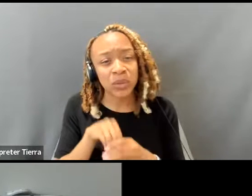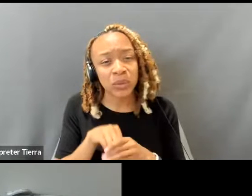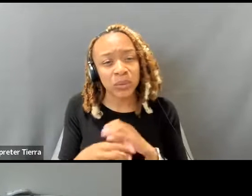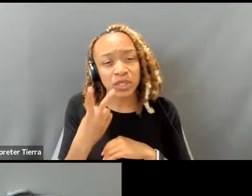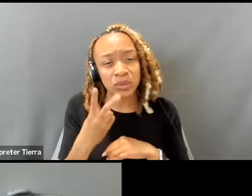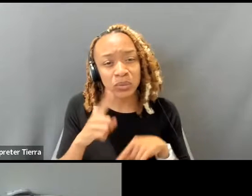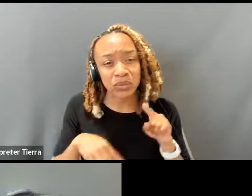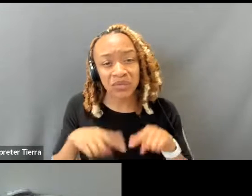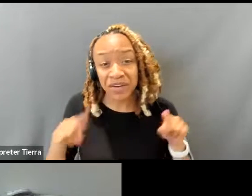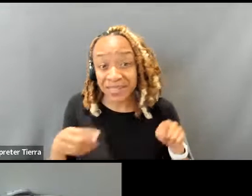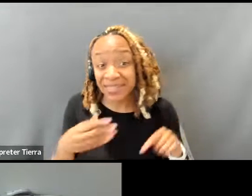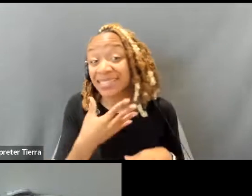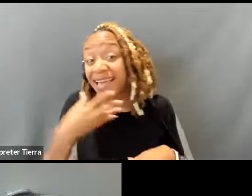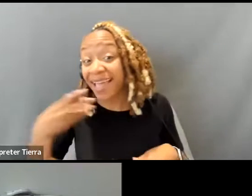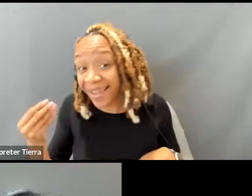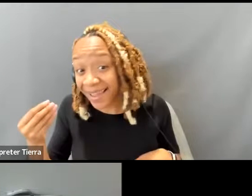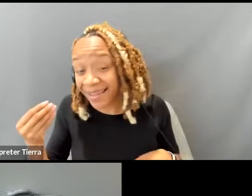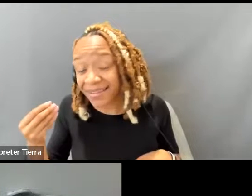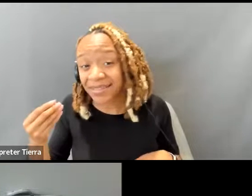special exception.